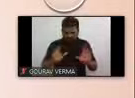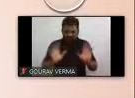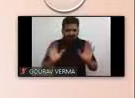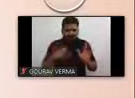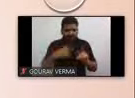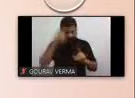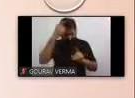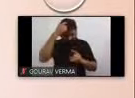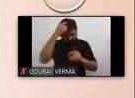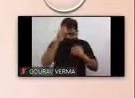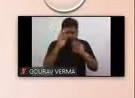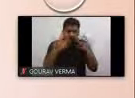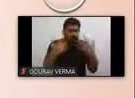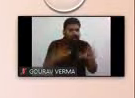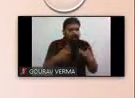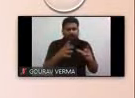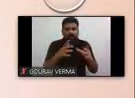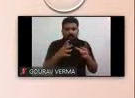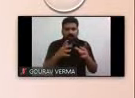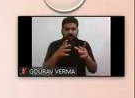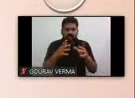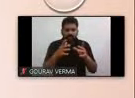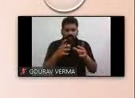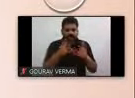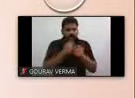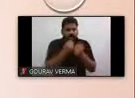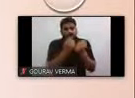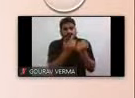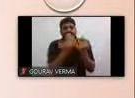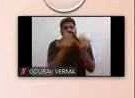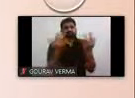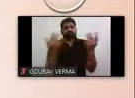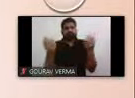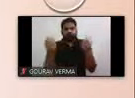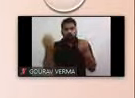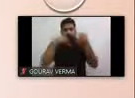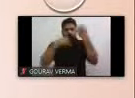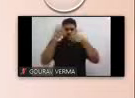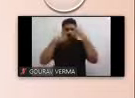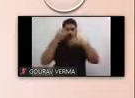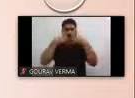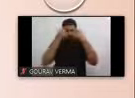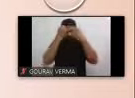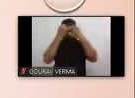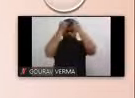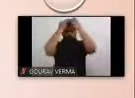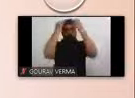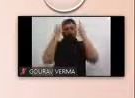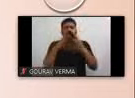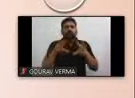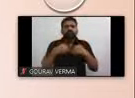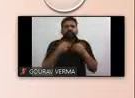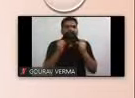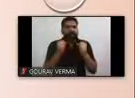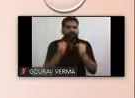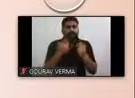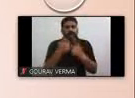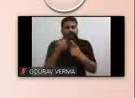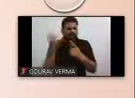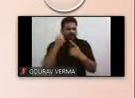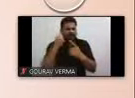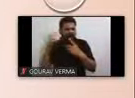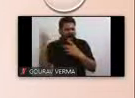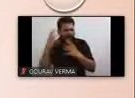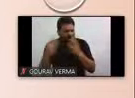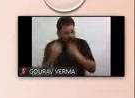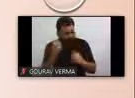brain cannot handle so many sensory inputs at a time. kuch zyada awaaz aa rahi hai, kuch zyada khushboo aa